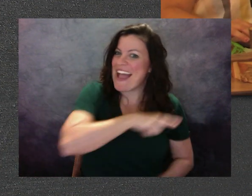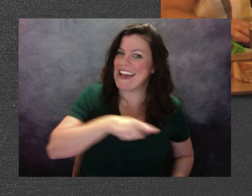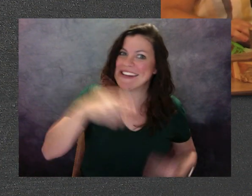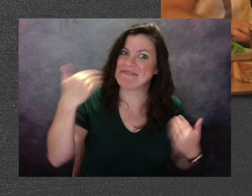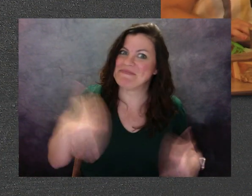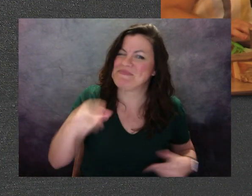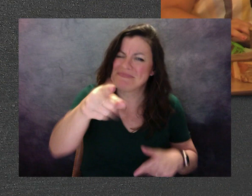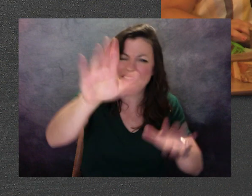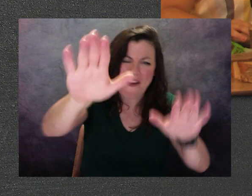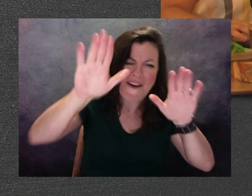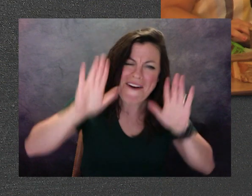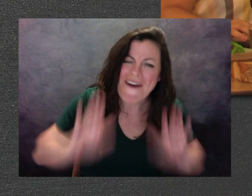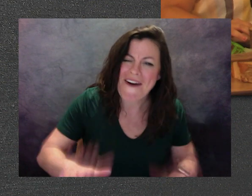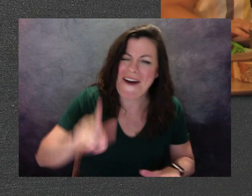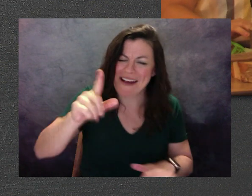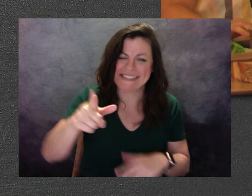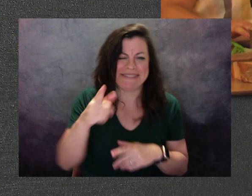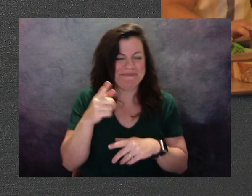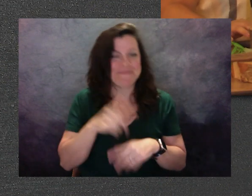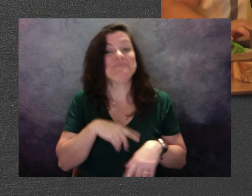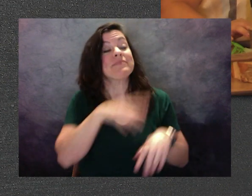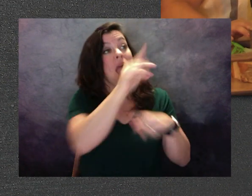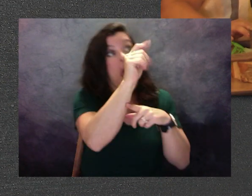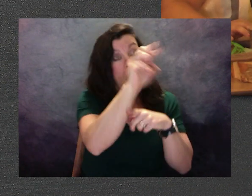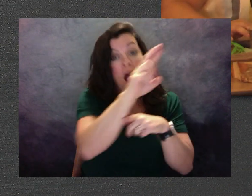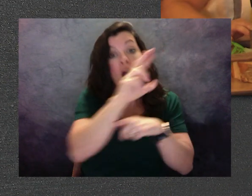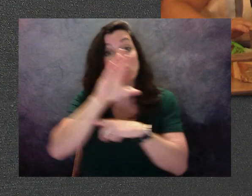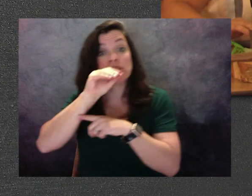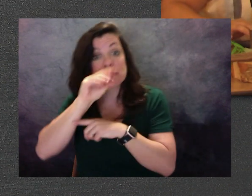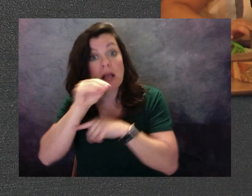turtle. Otter, duck, turtle. Otter,